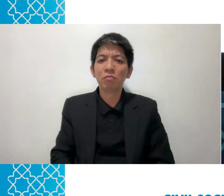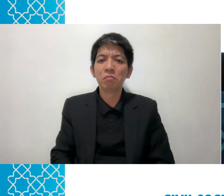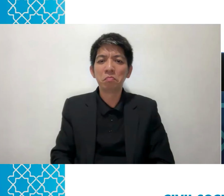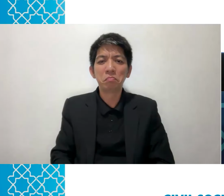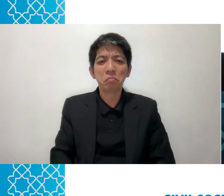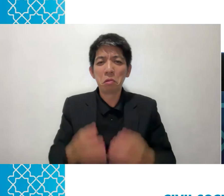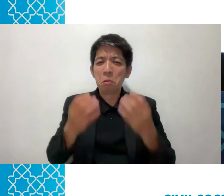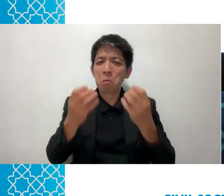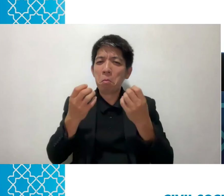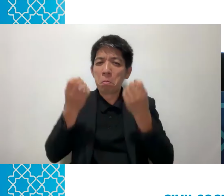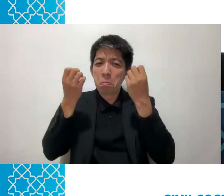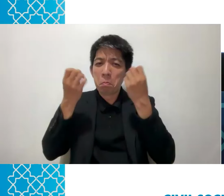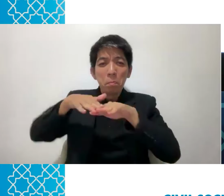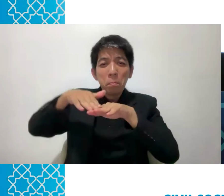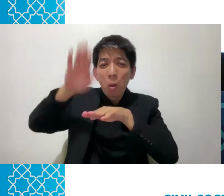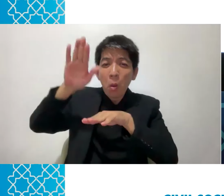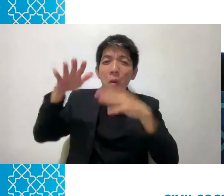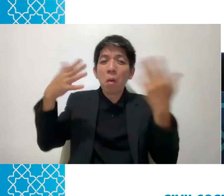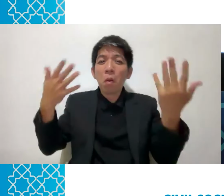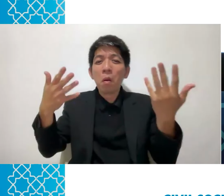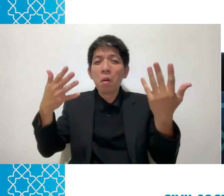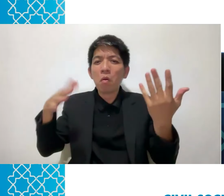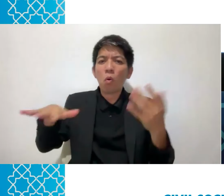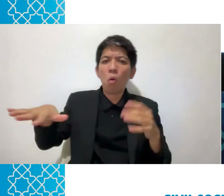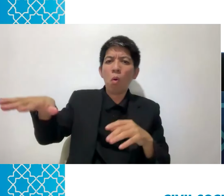investments. And if you don't do things